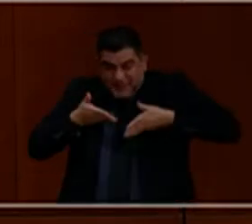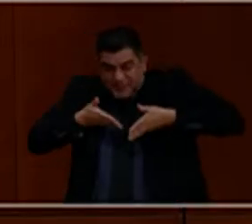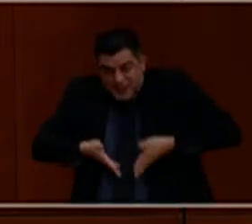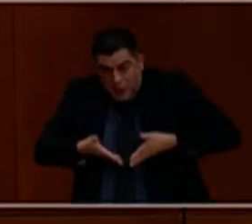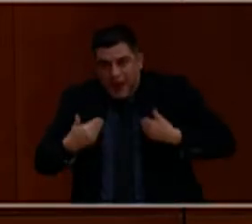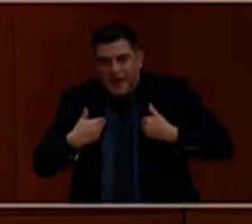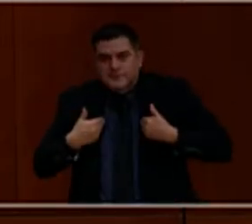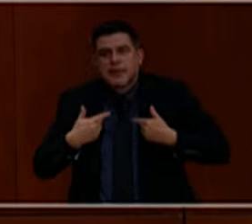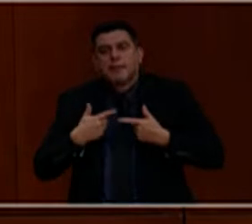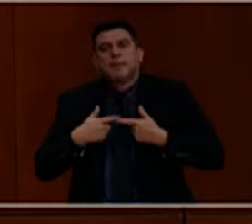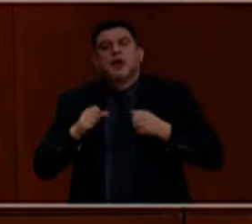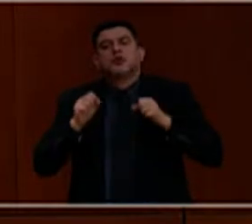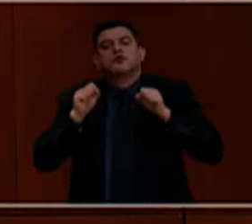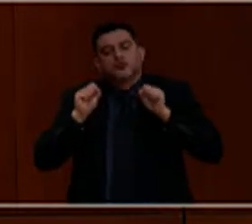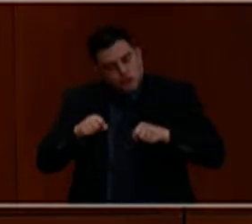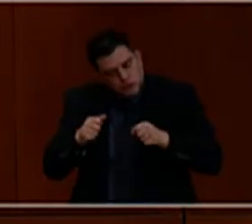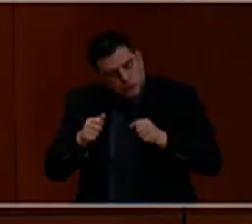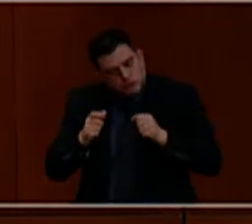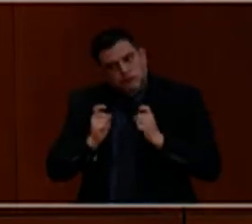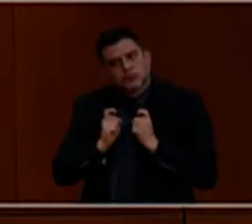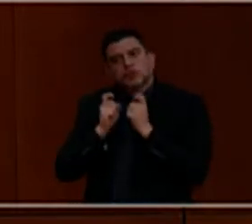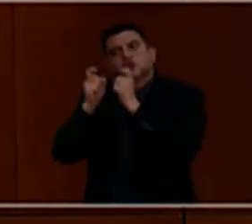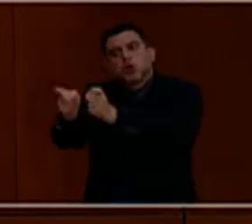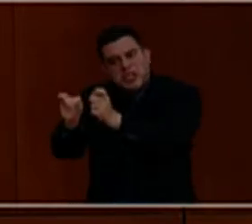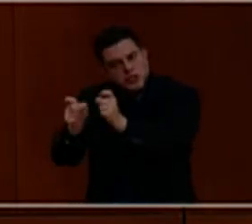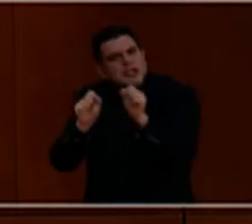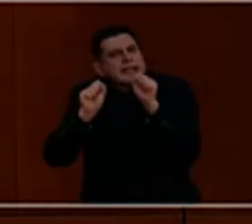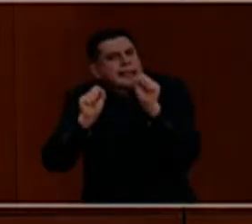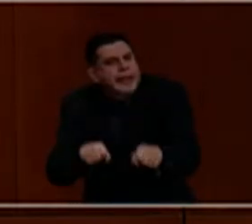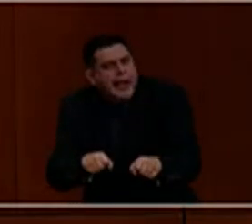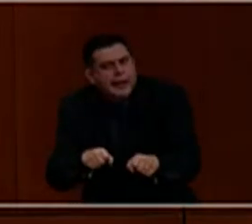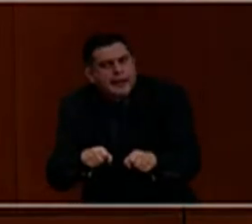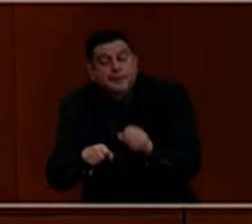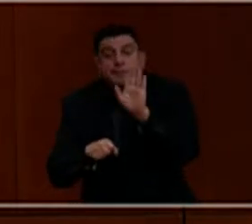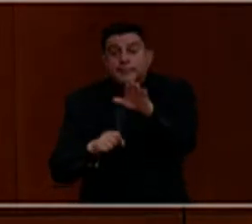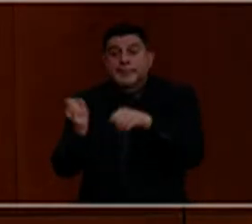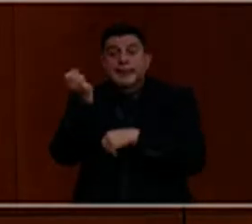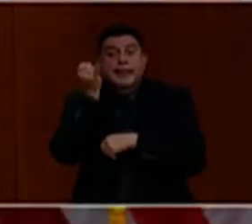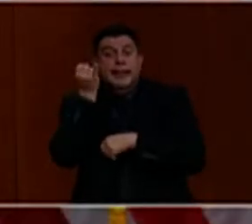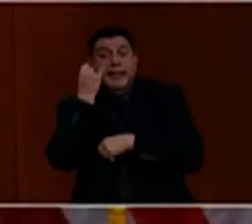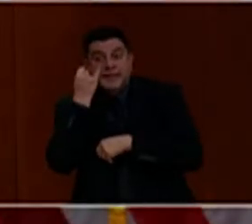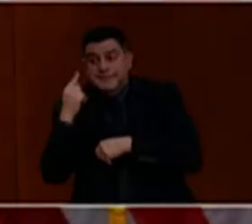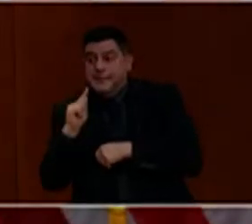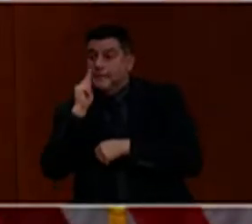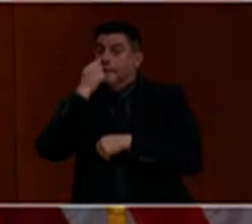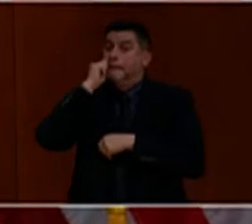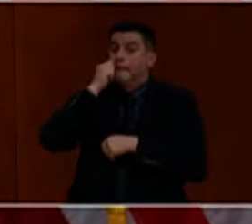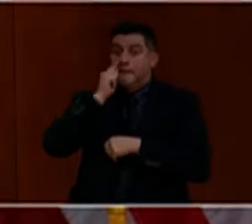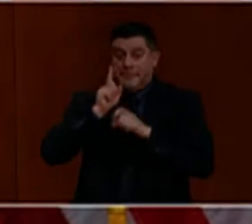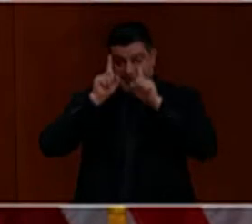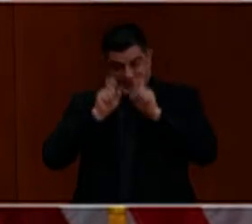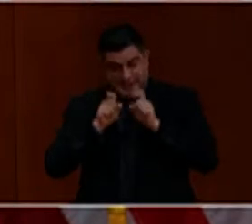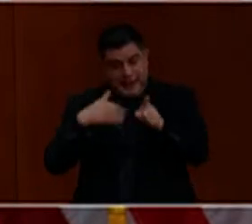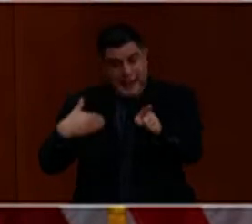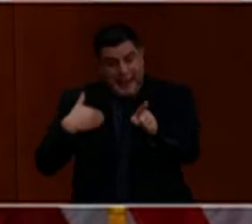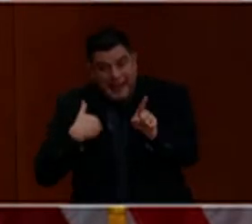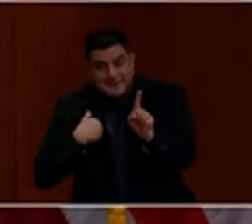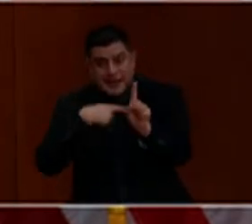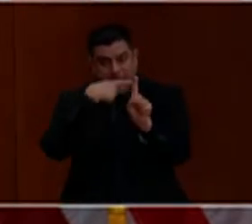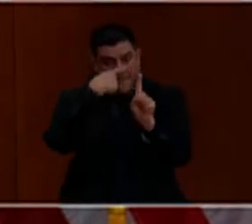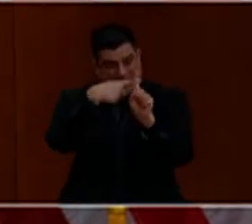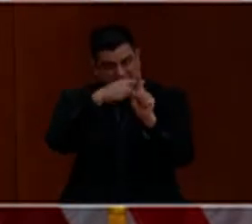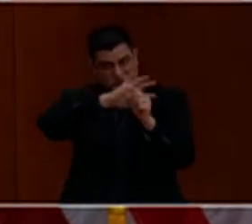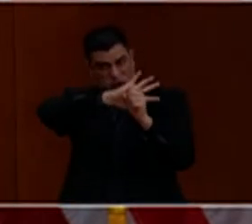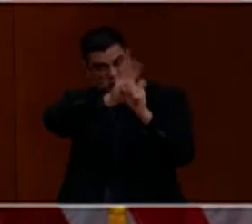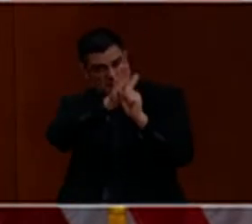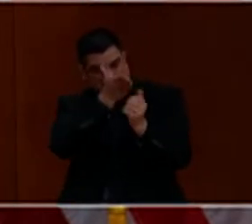you should be okay to just give blood to be able to give the antibody. Do we know the response is obviously very